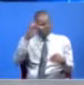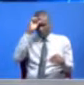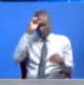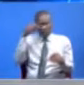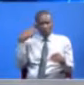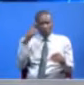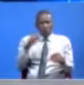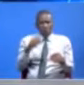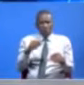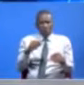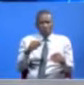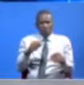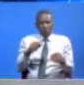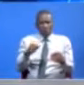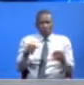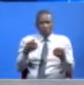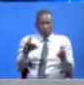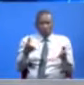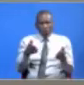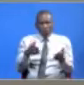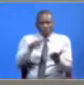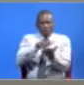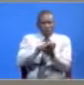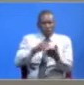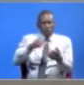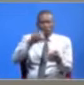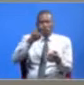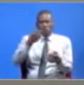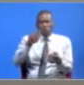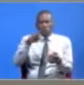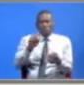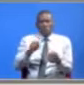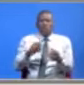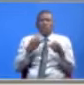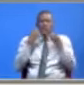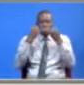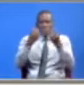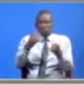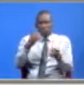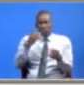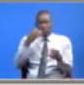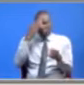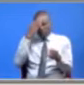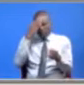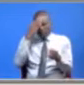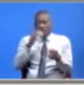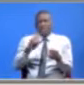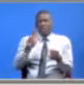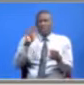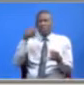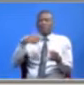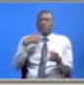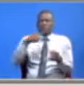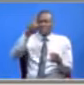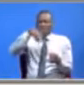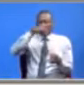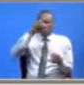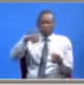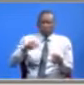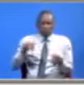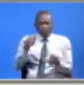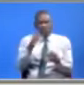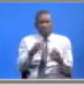controversial consignment of banknotes. In an update on Monday, the airline said the suspension will take effect from Tuesday, April